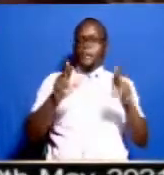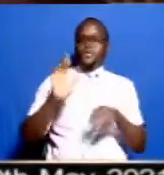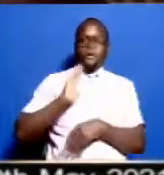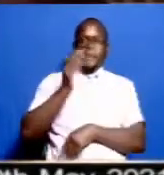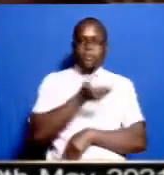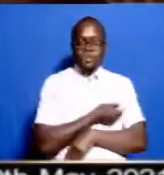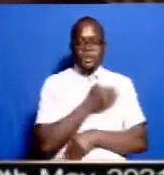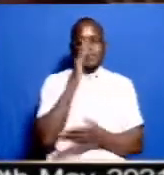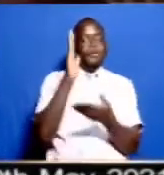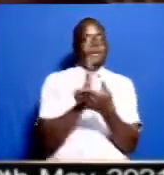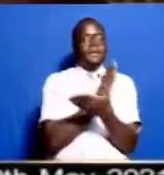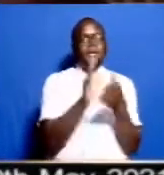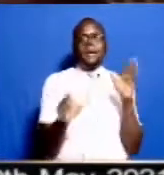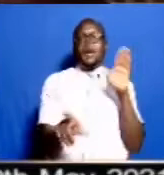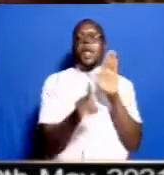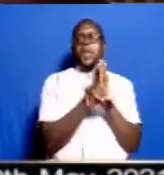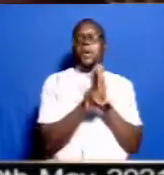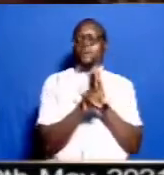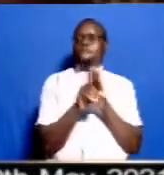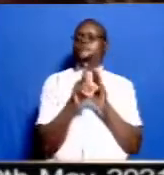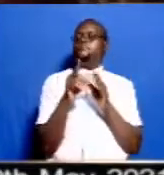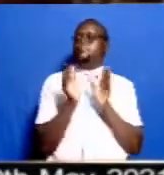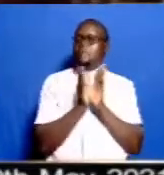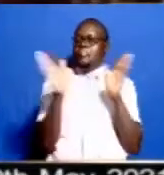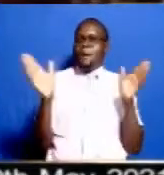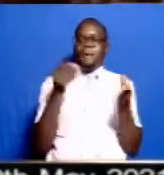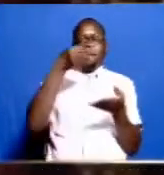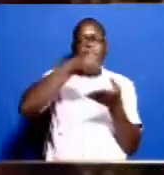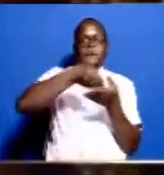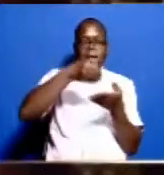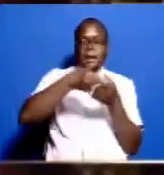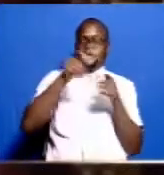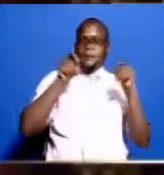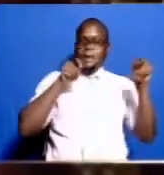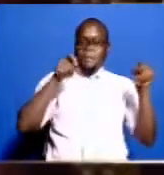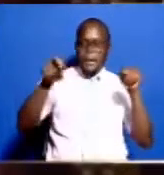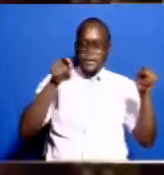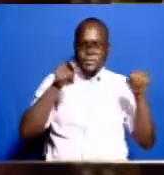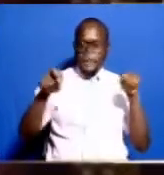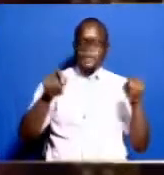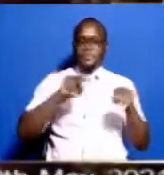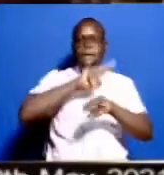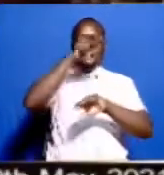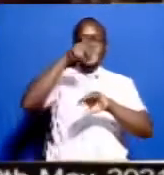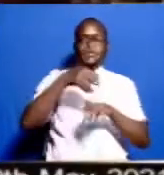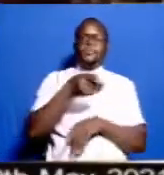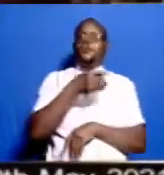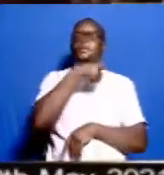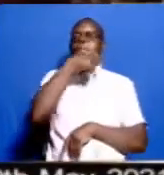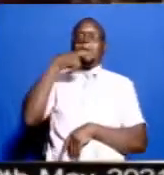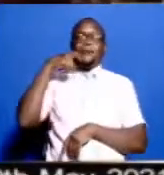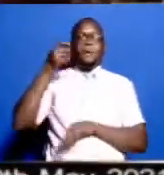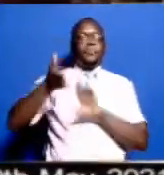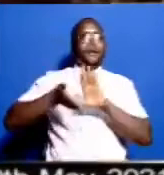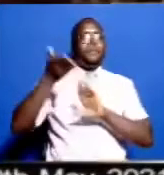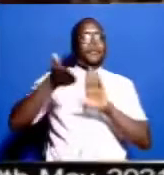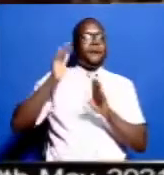Legislation on its consideration of the Public Finance Management National Drought Emergency